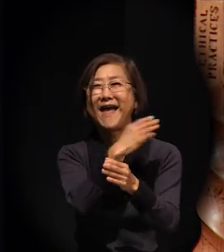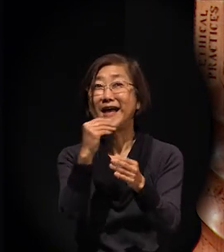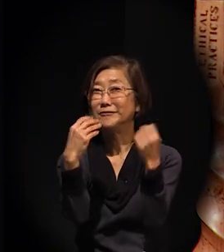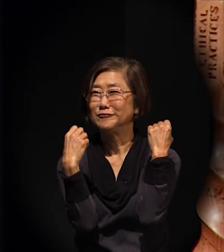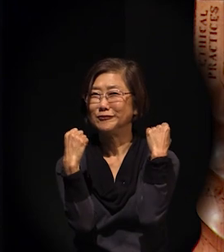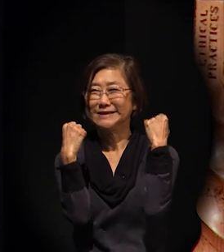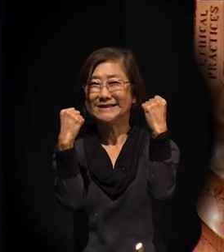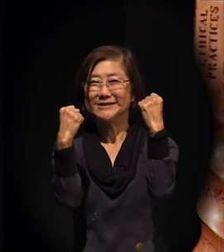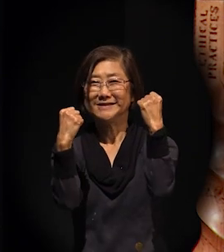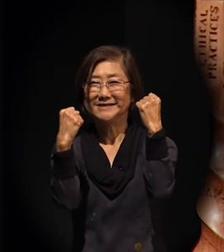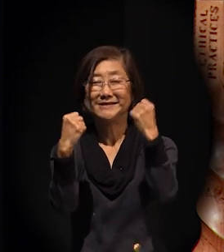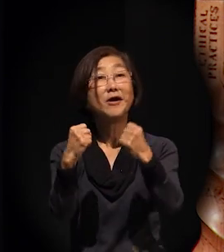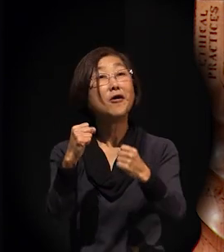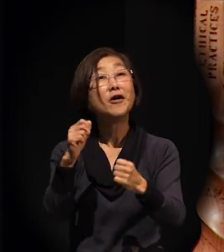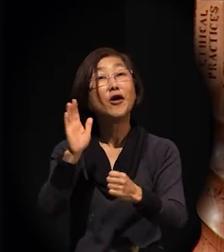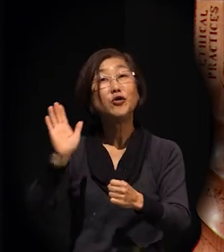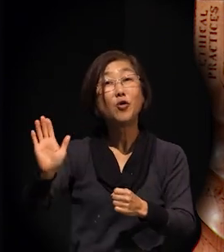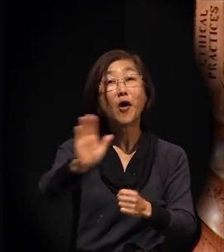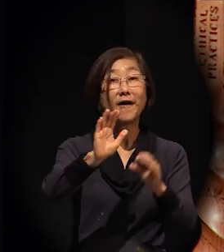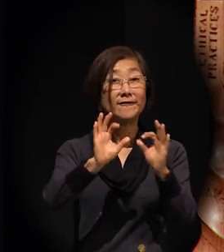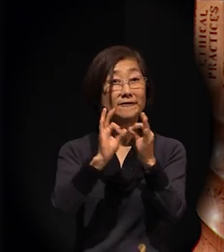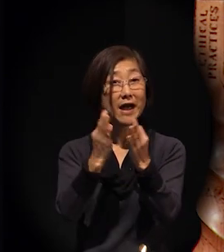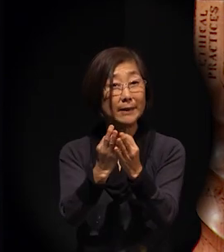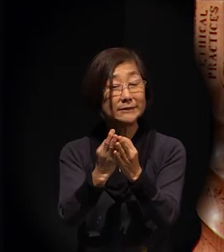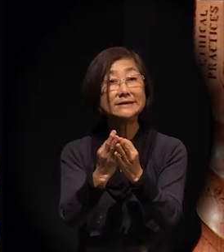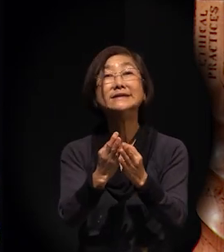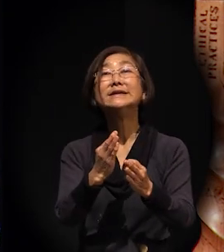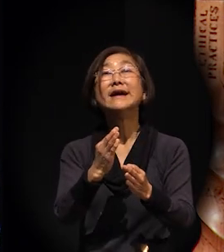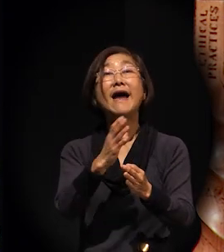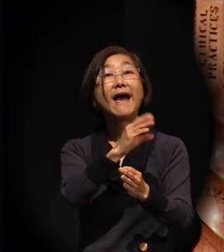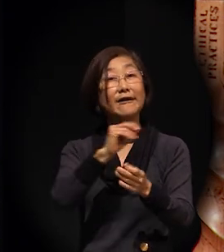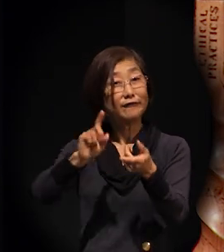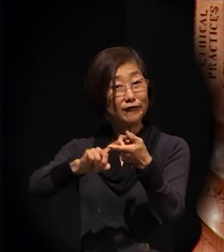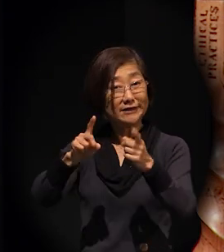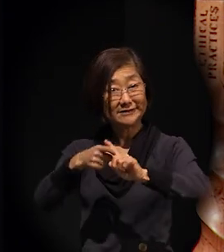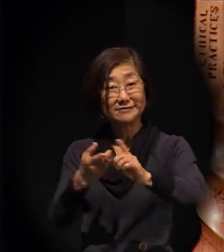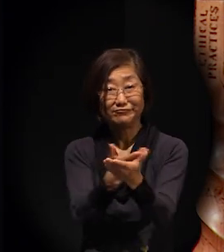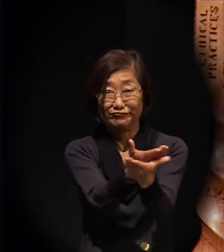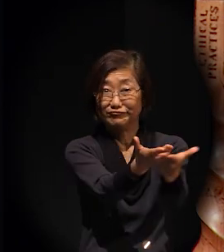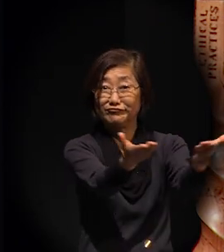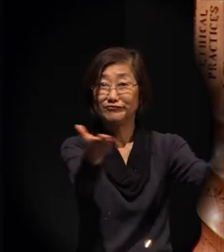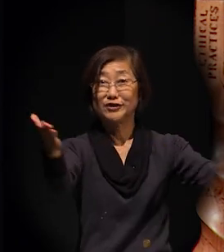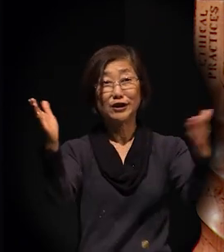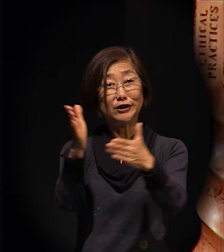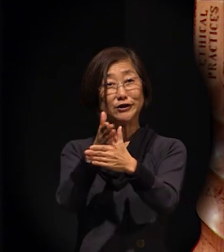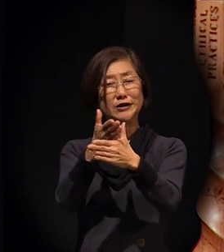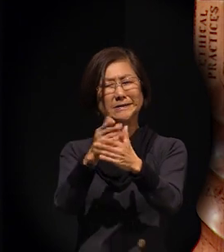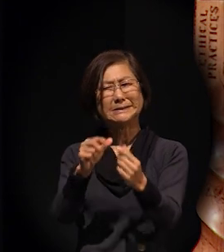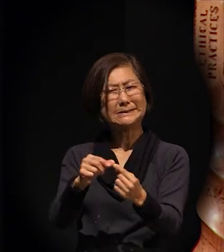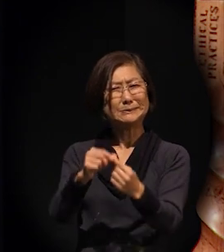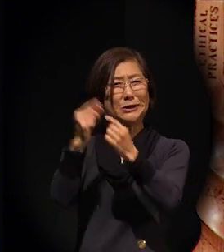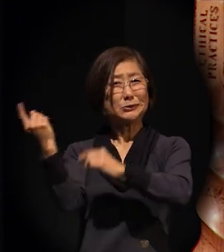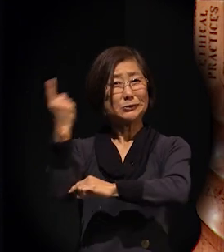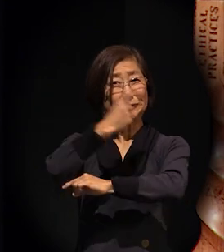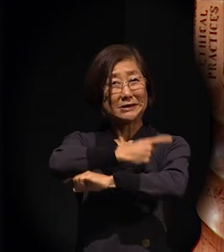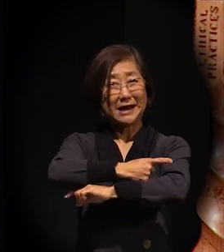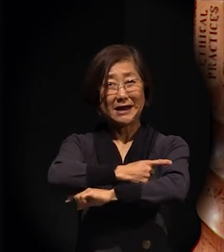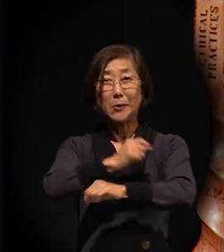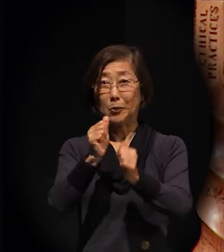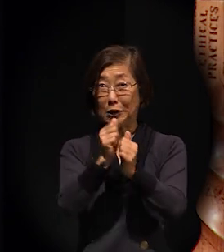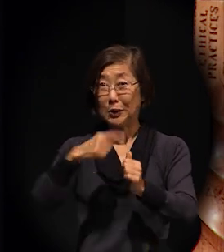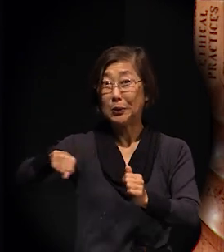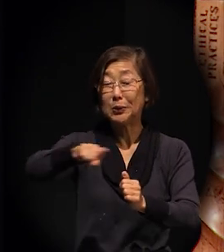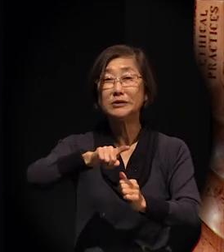and resilience. Your family members and friends share this special day with